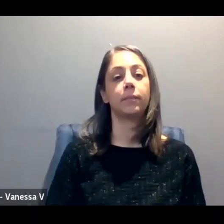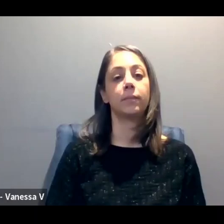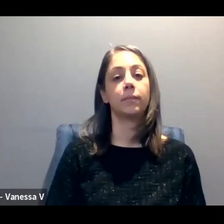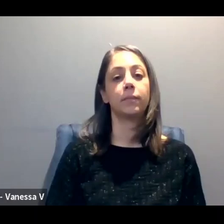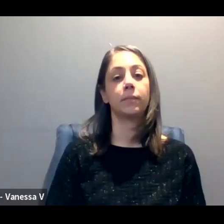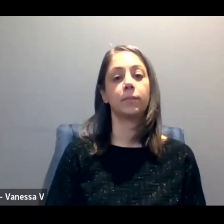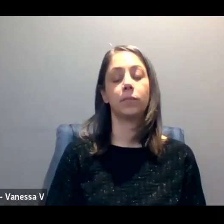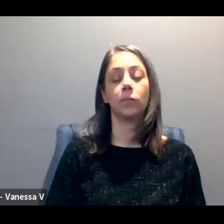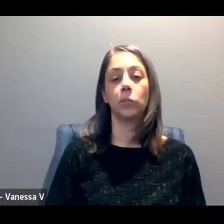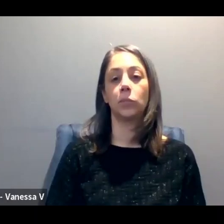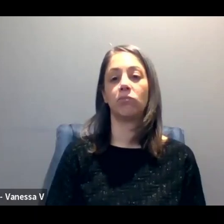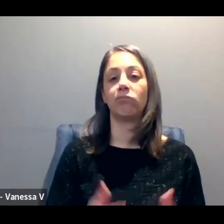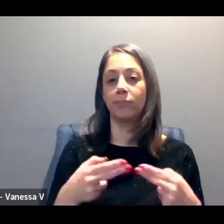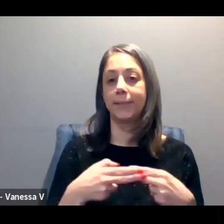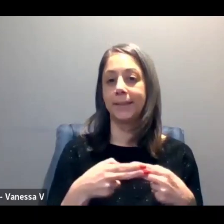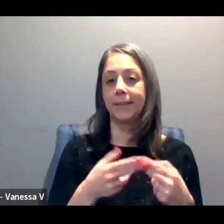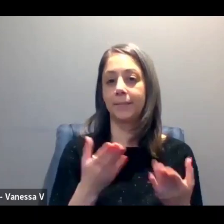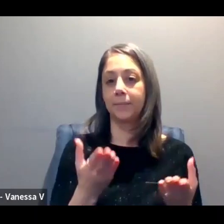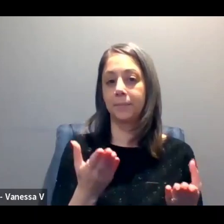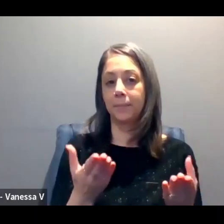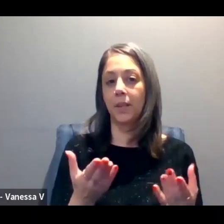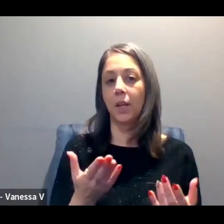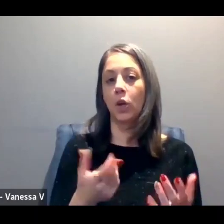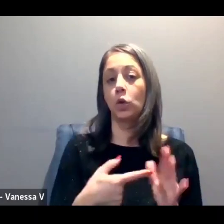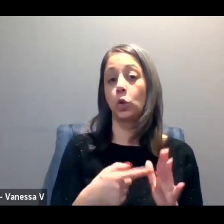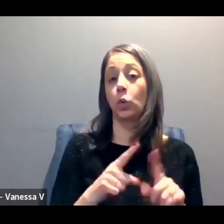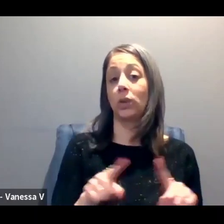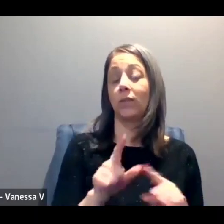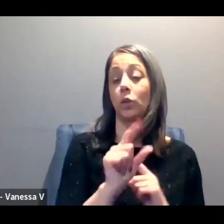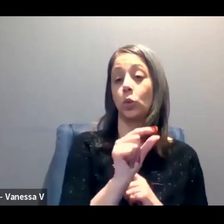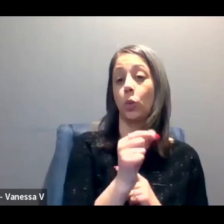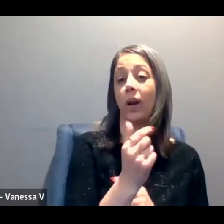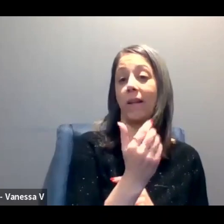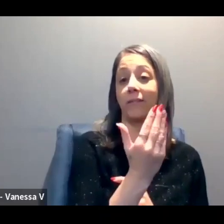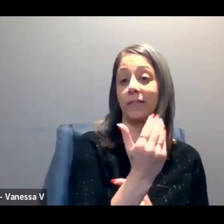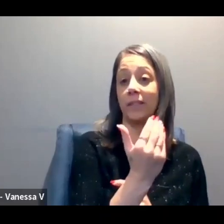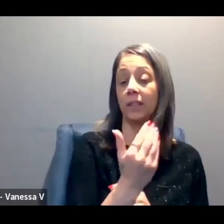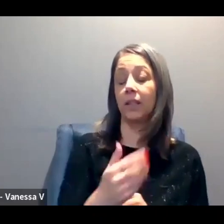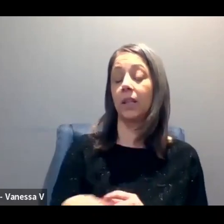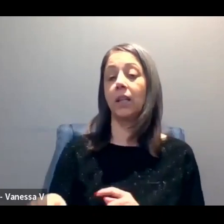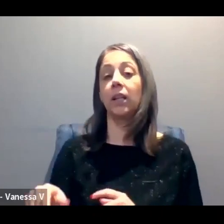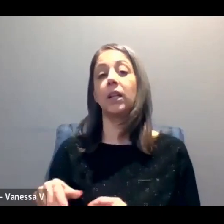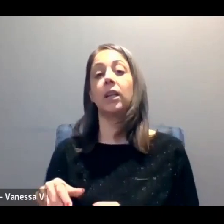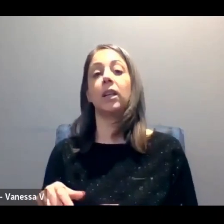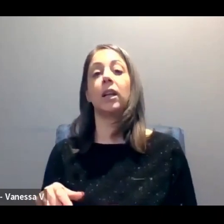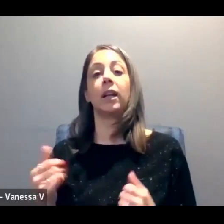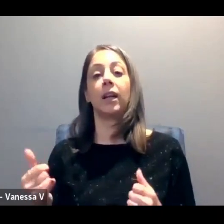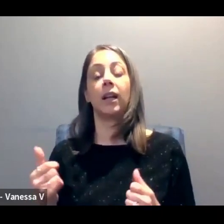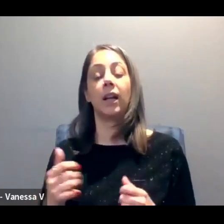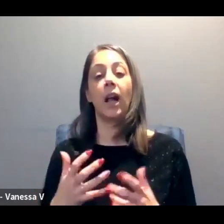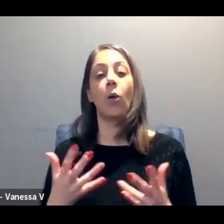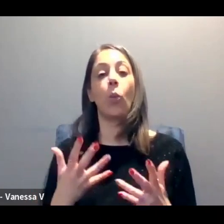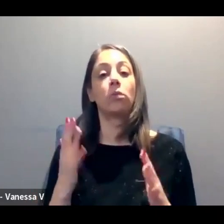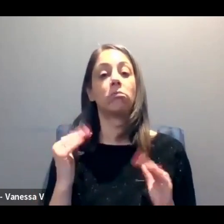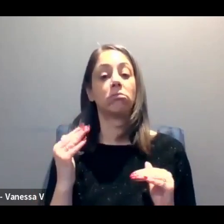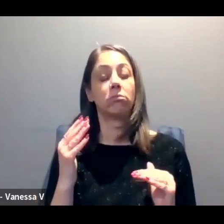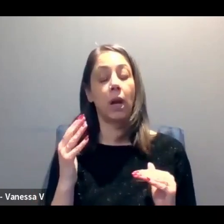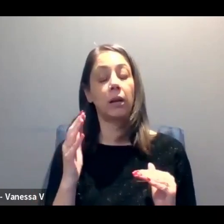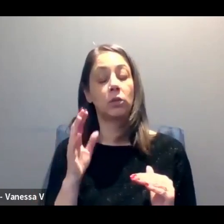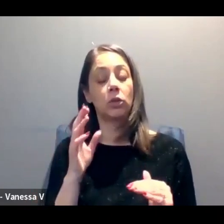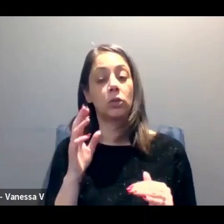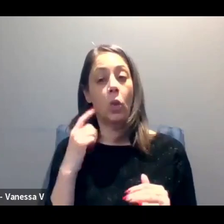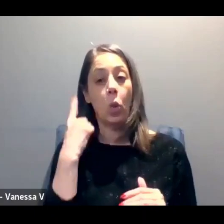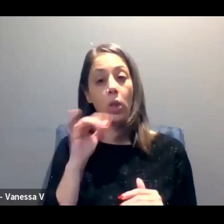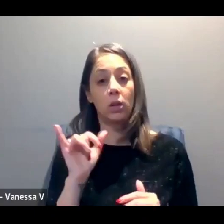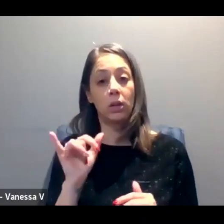So this just shows the difference between 2015 and what we will expect our counties to look like as far as percentages of those